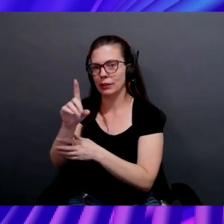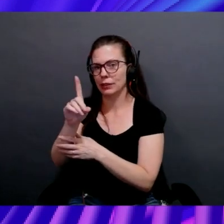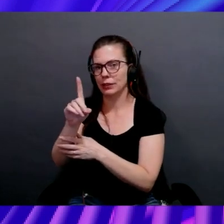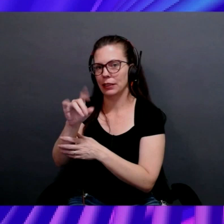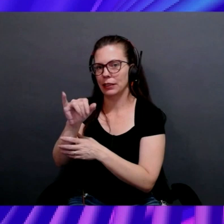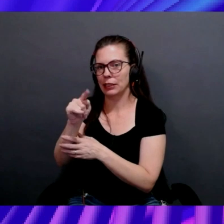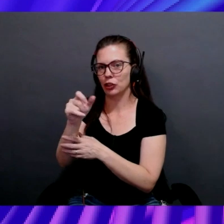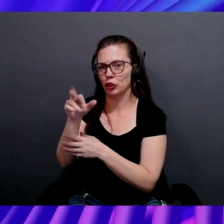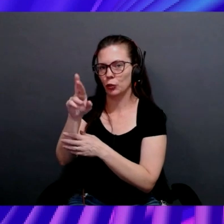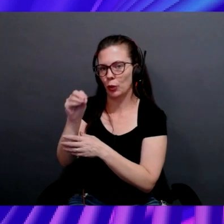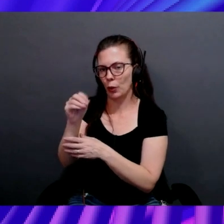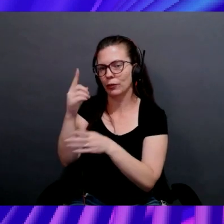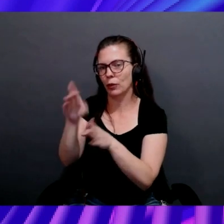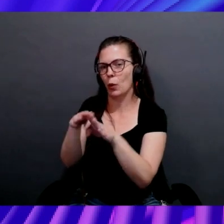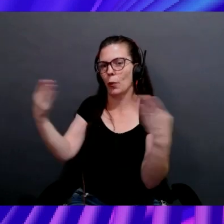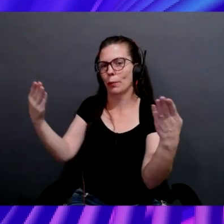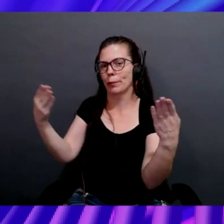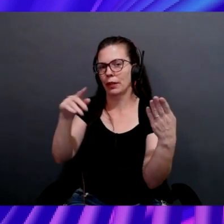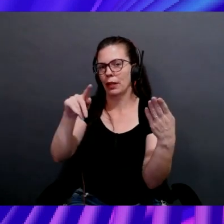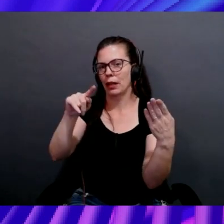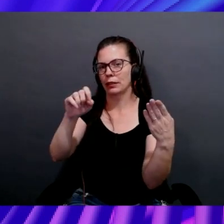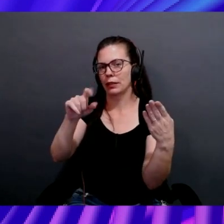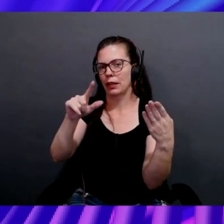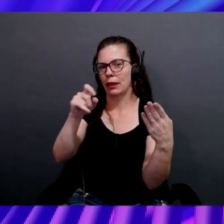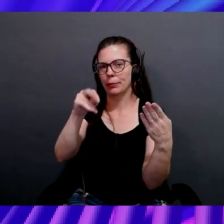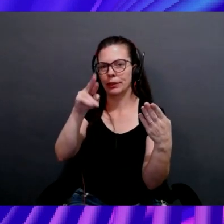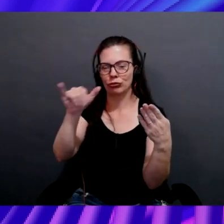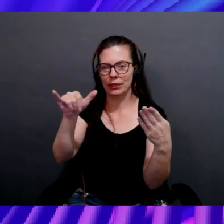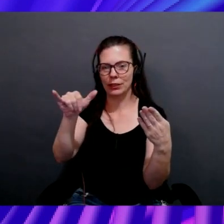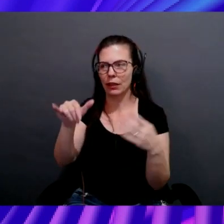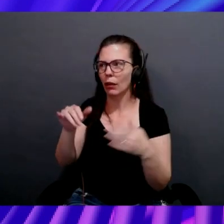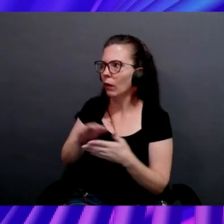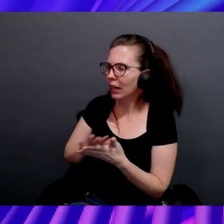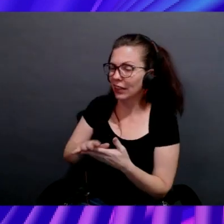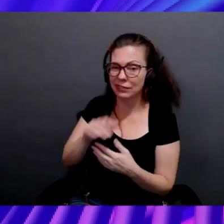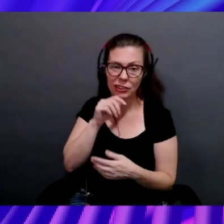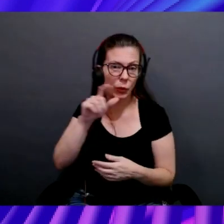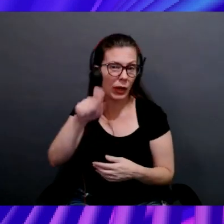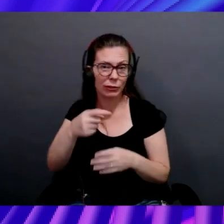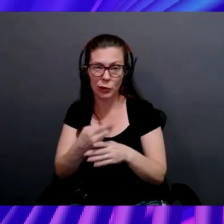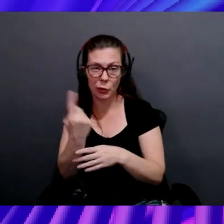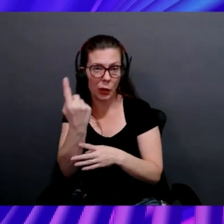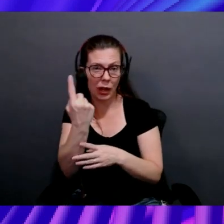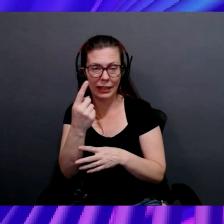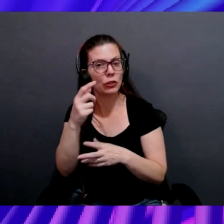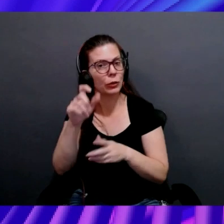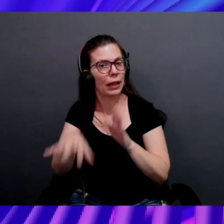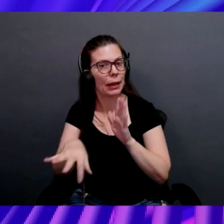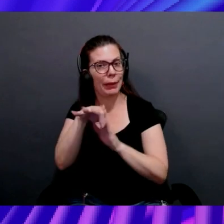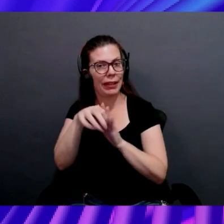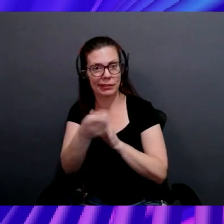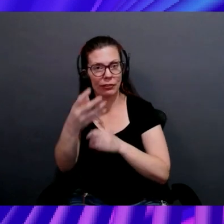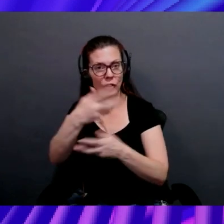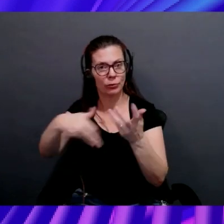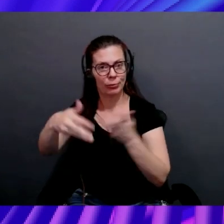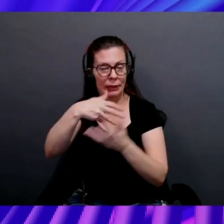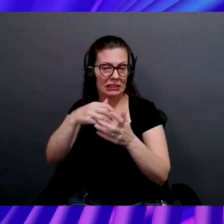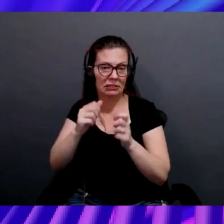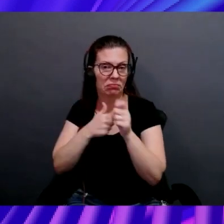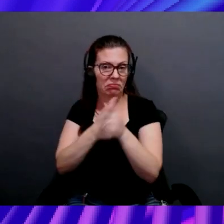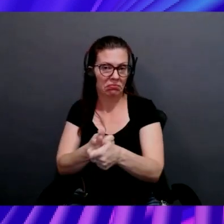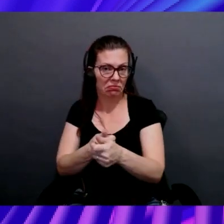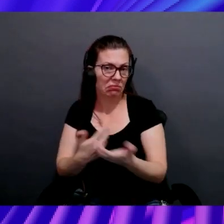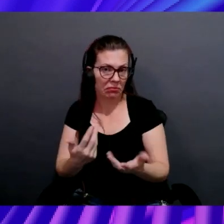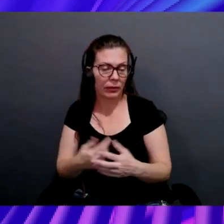OpenTelemetry. Oh, nice. You don't even have to use just one. You can mix and match. That's great. So,